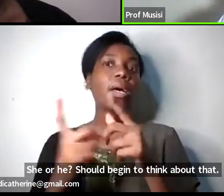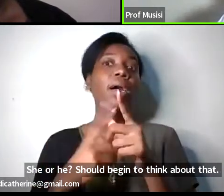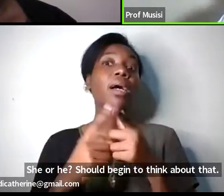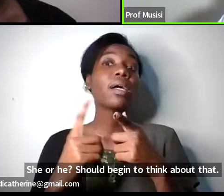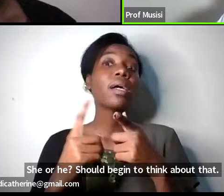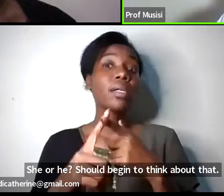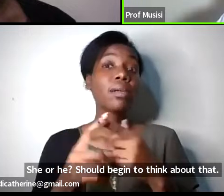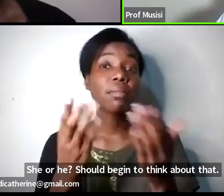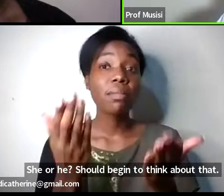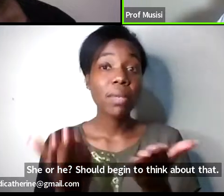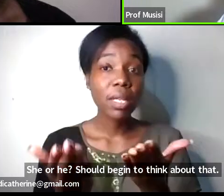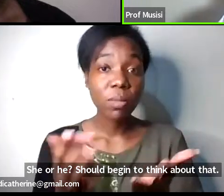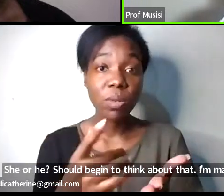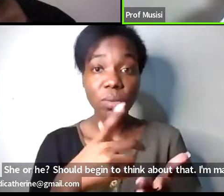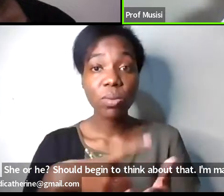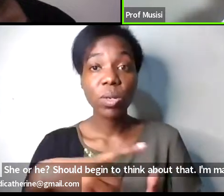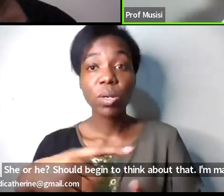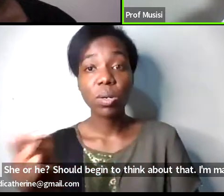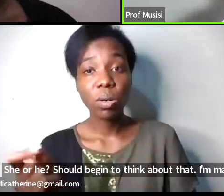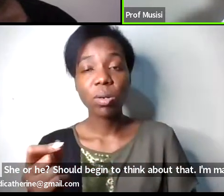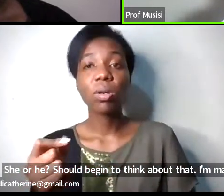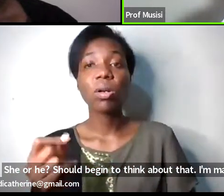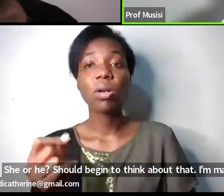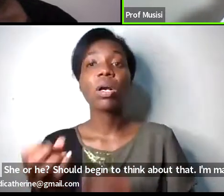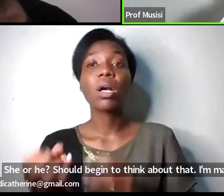cultural ceremony to grieve properly.